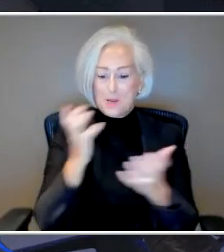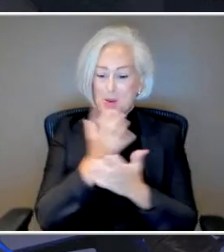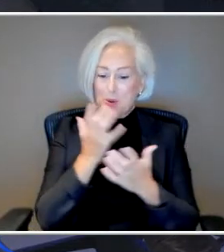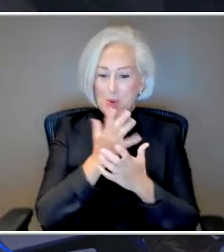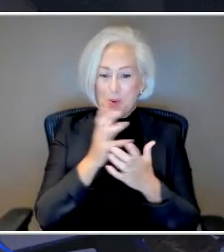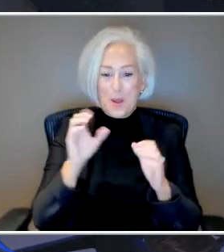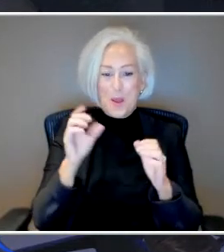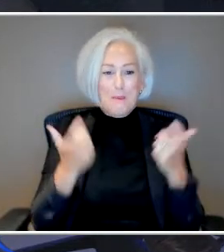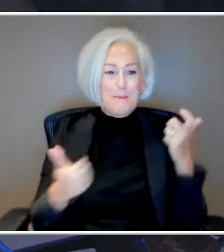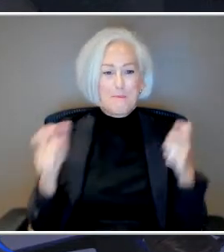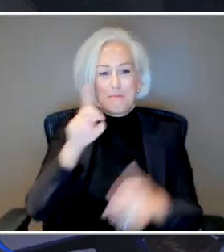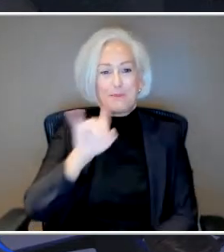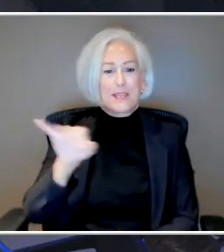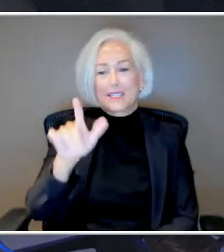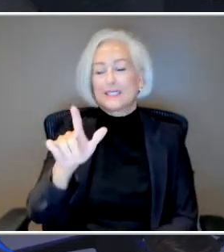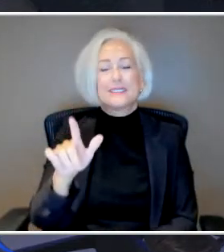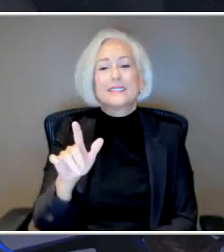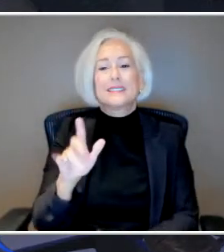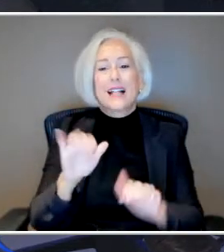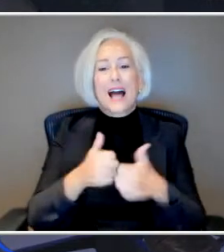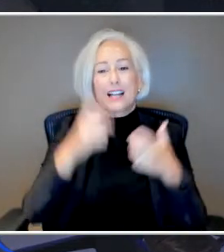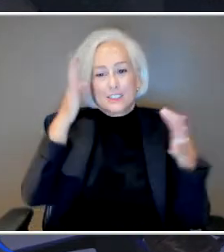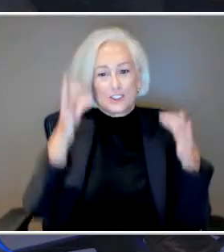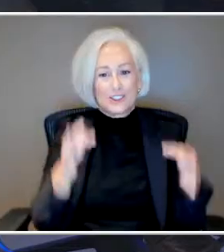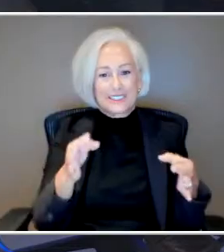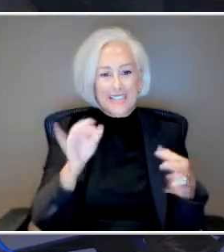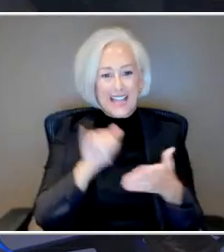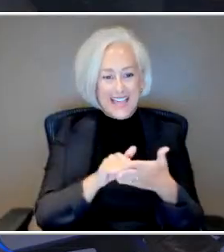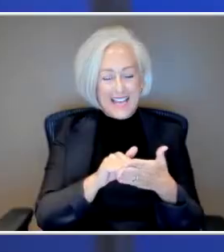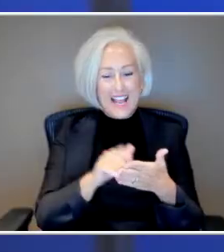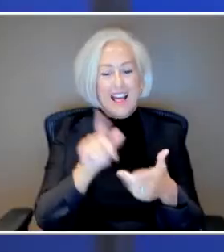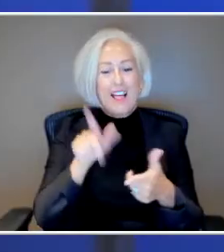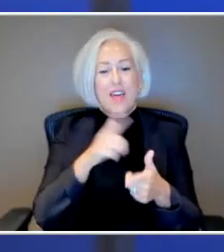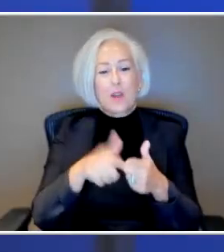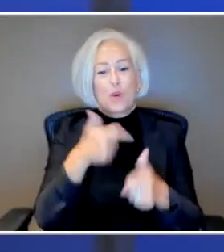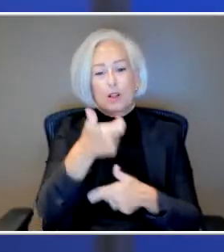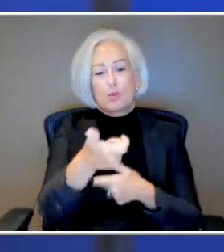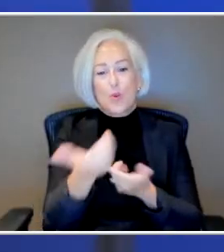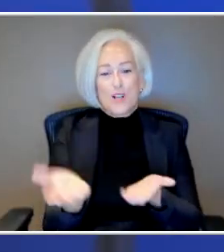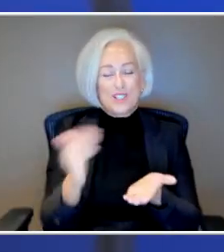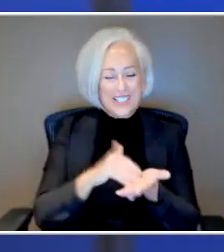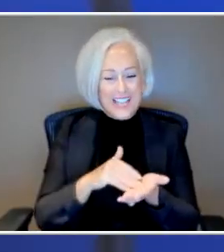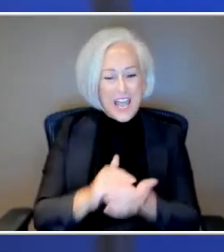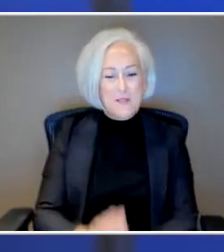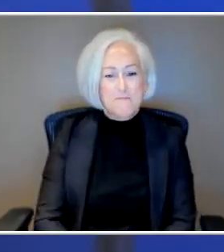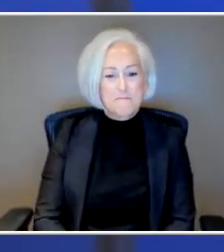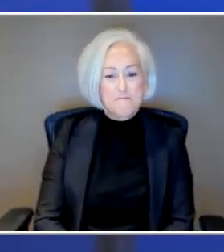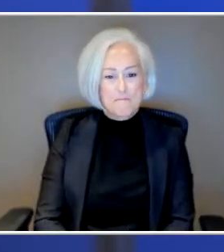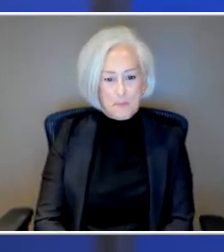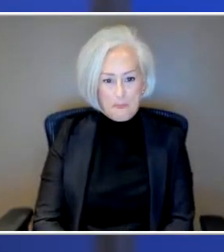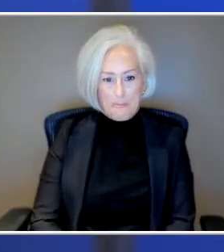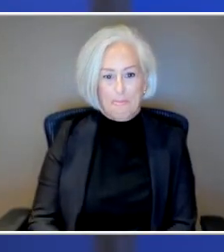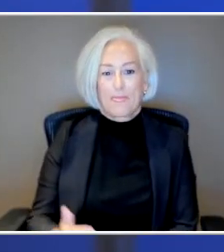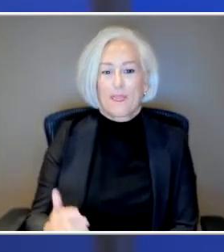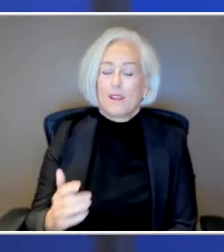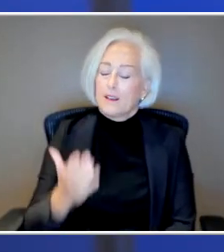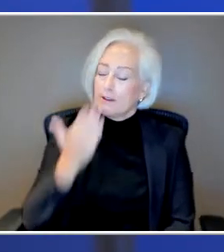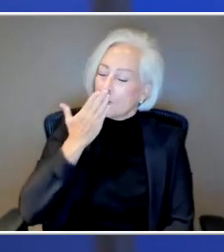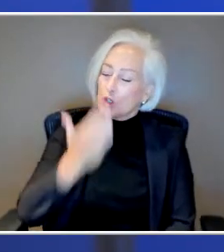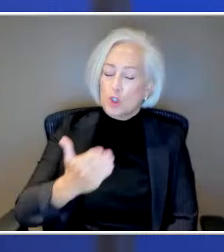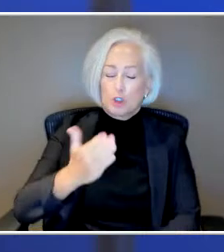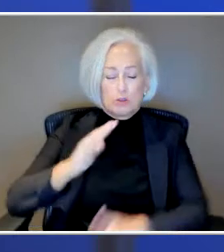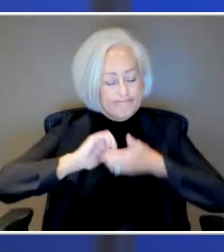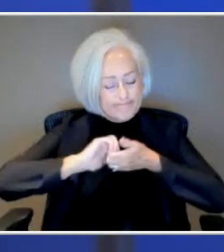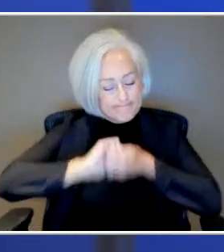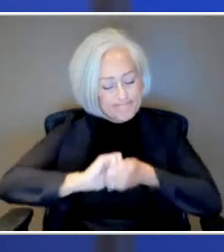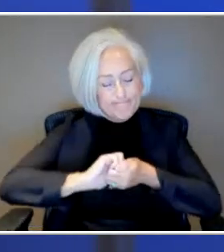So tell us how you came up with it, and then we're going to watch it again. I would say a big aspect of this is we have a phenomenal partnership with the Kansas City Chiefs.